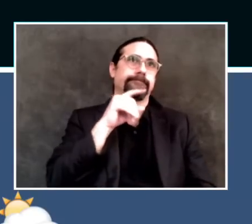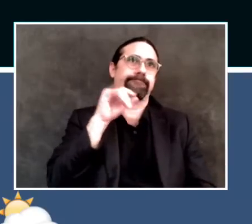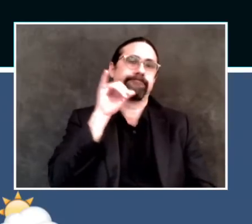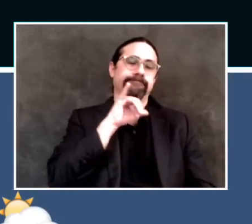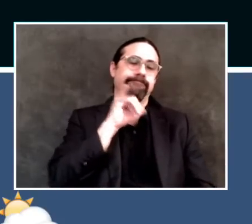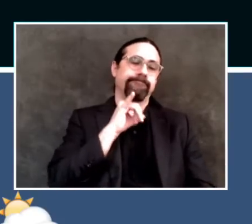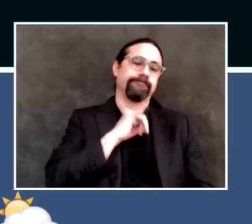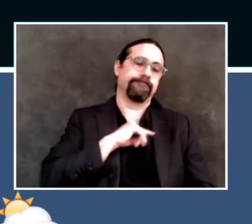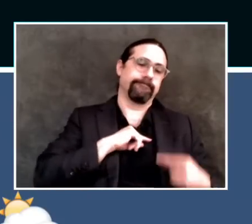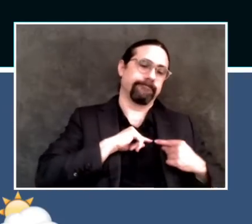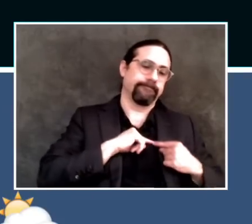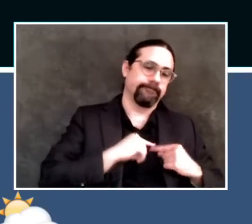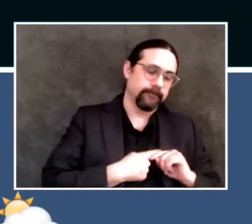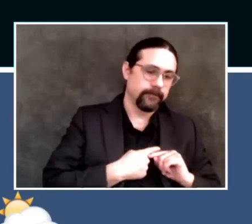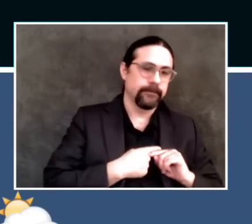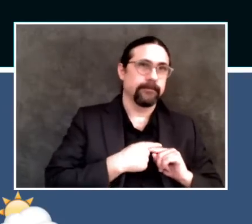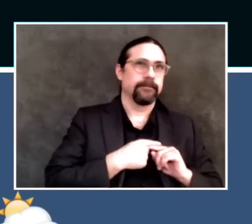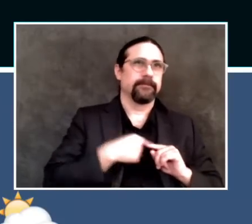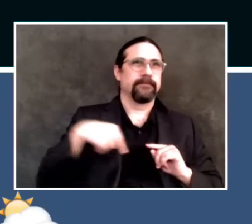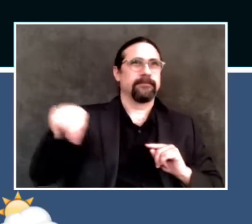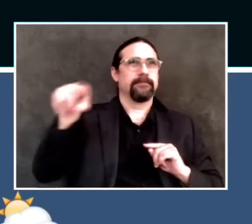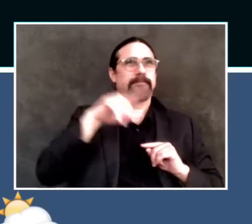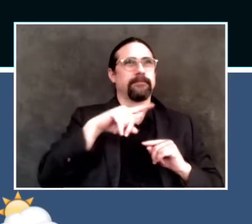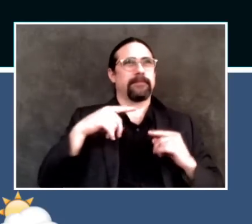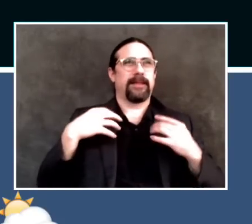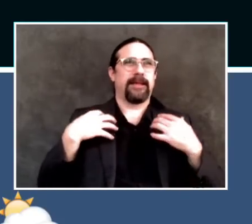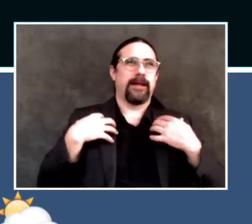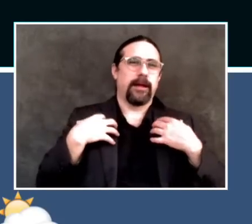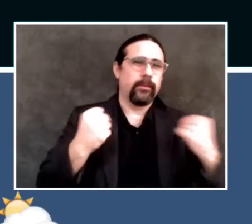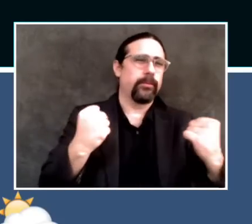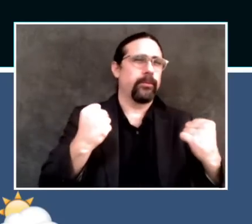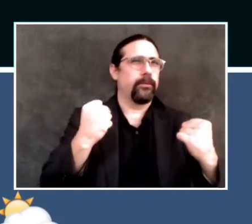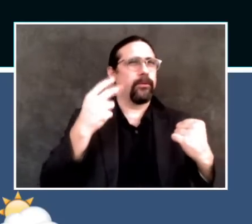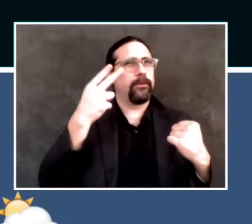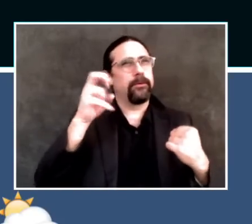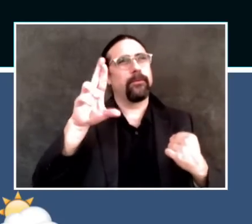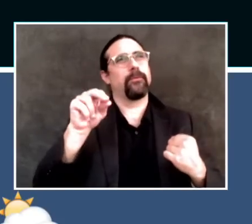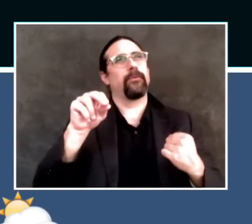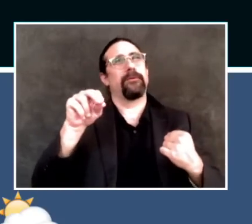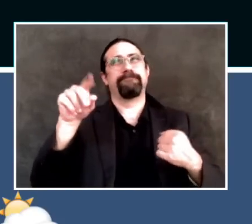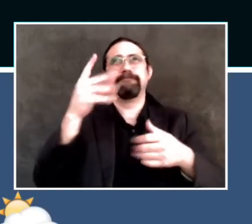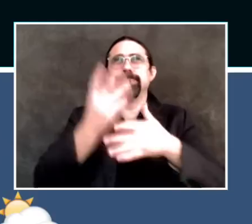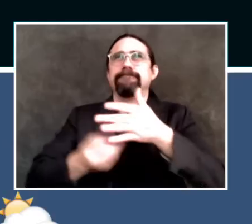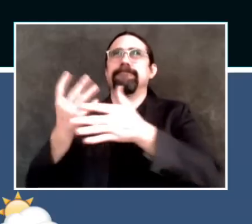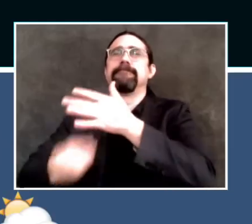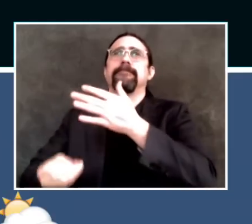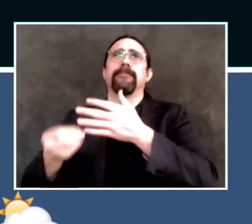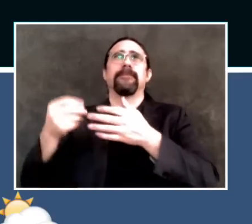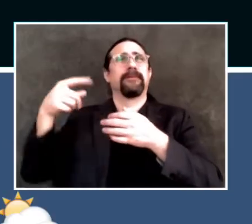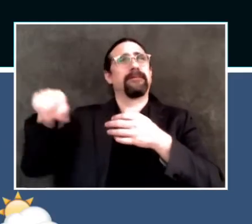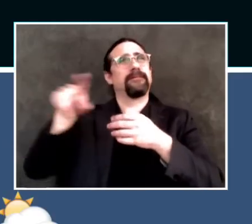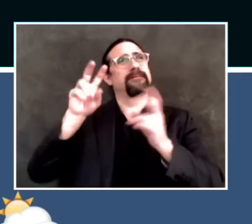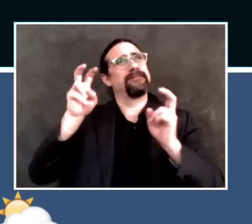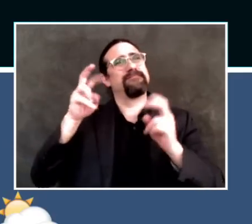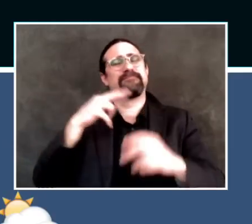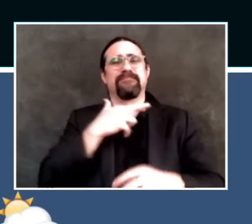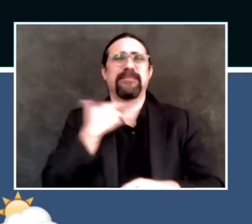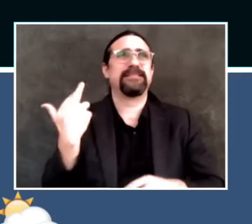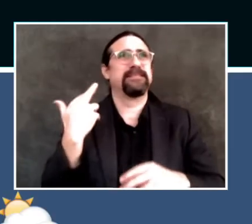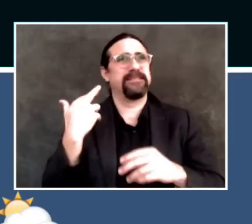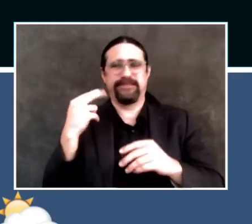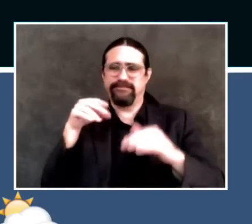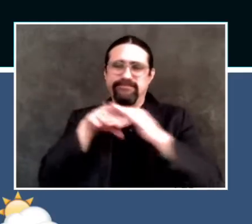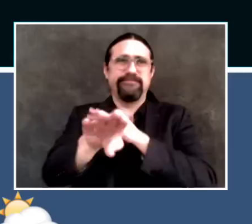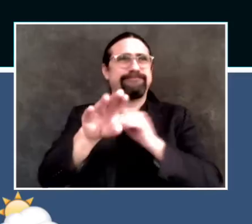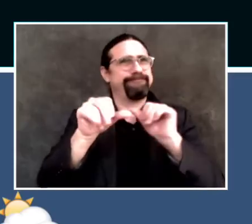for all of us. We have to make sure they have the testing they need, period. High priority to